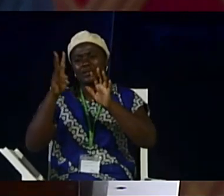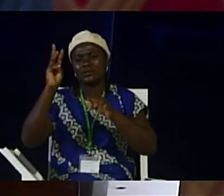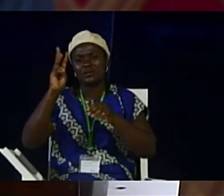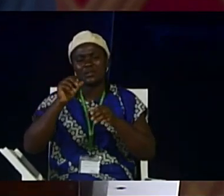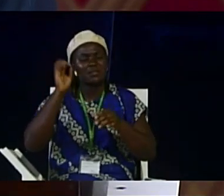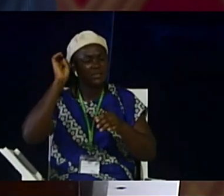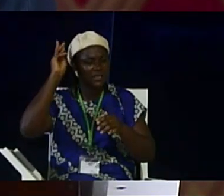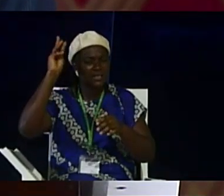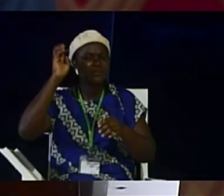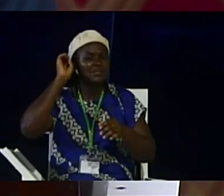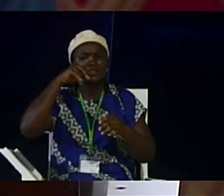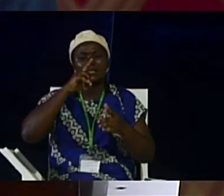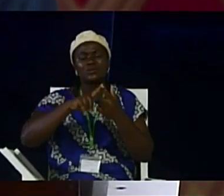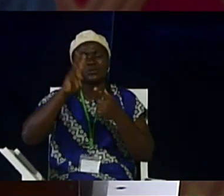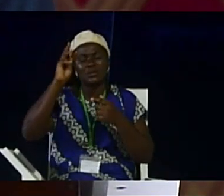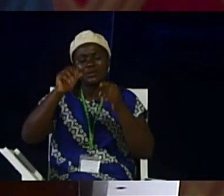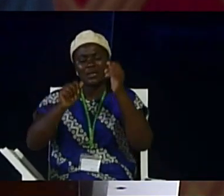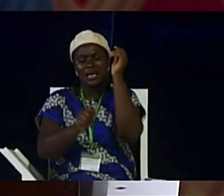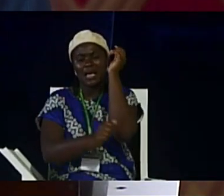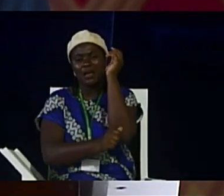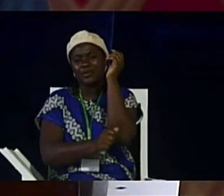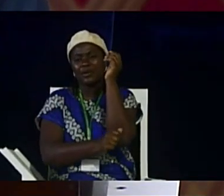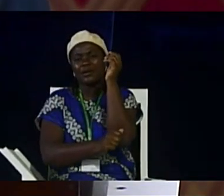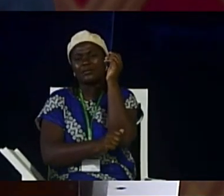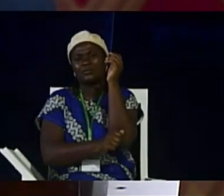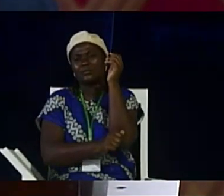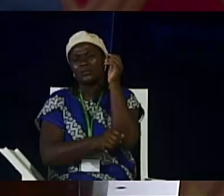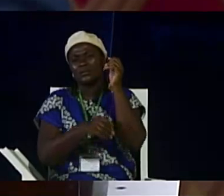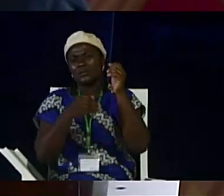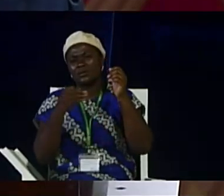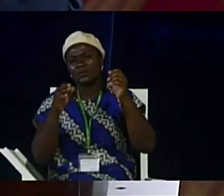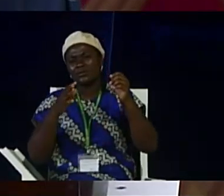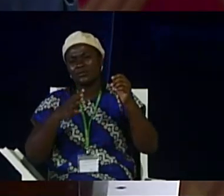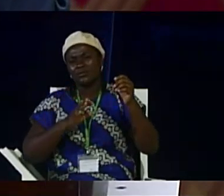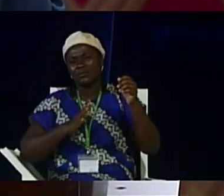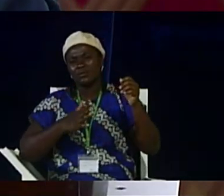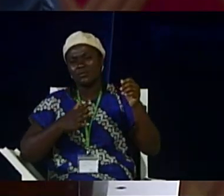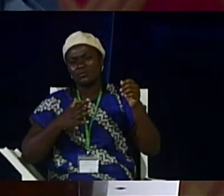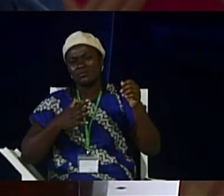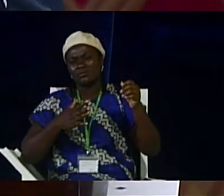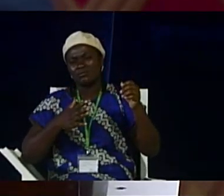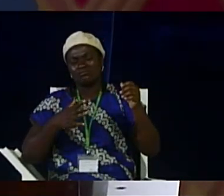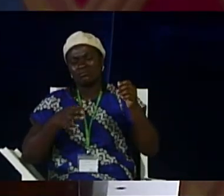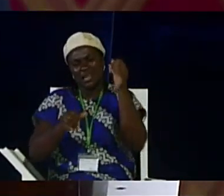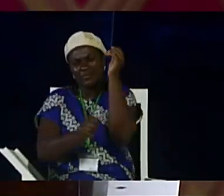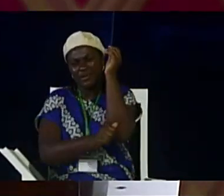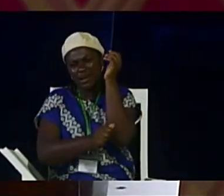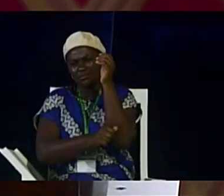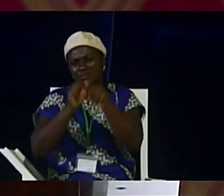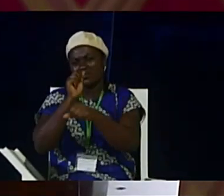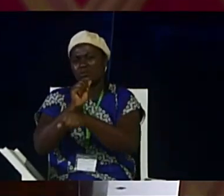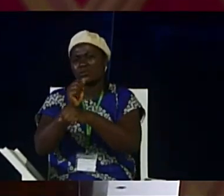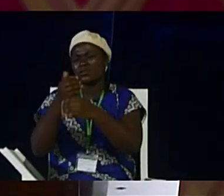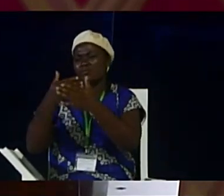I am Almighty God. Walk before me and